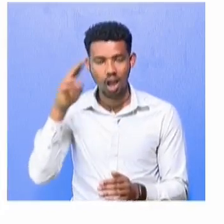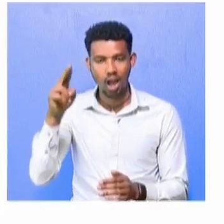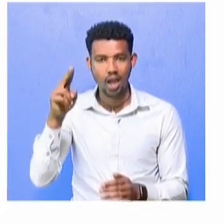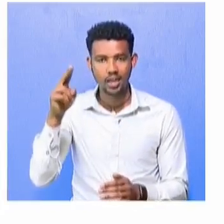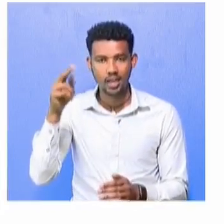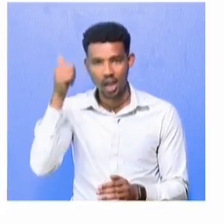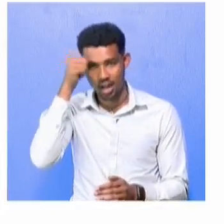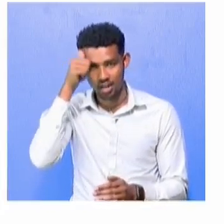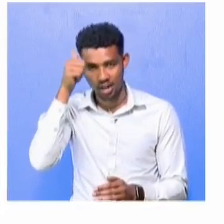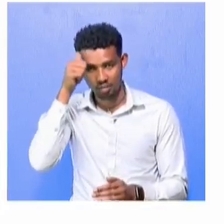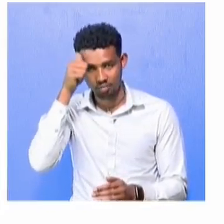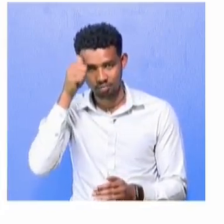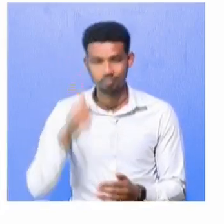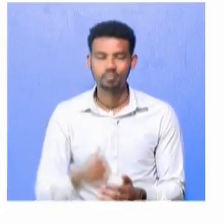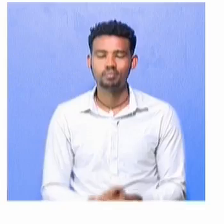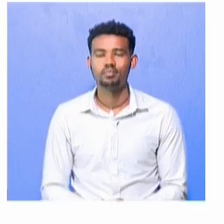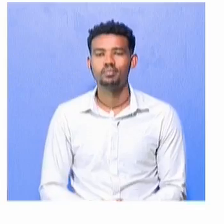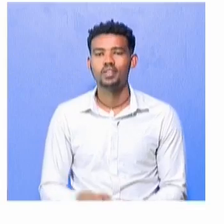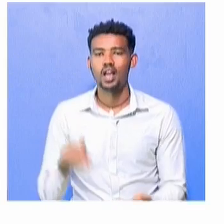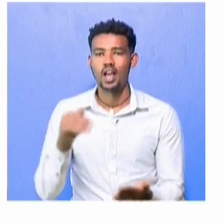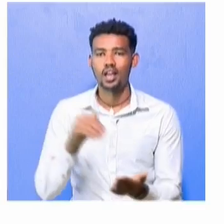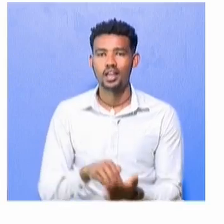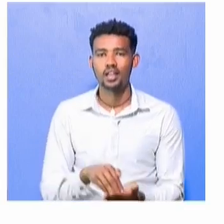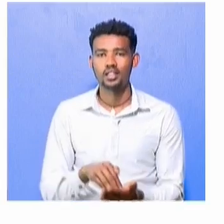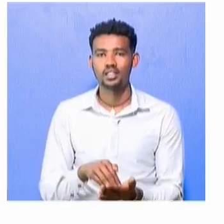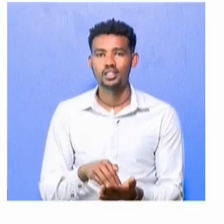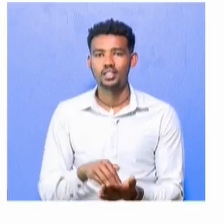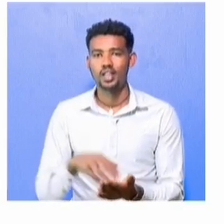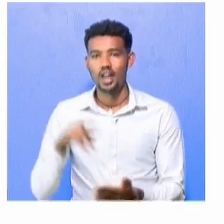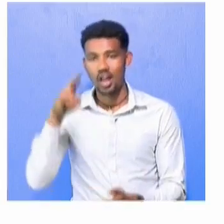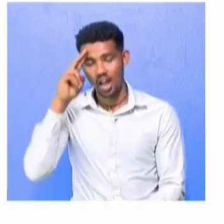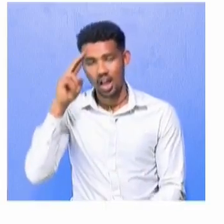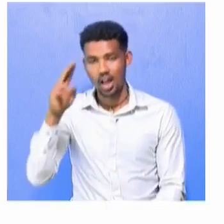As possible. Again, hi,